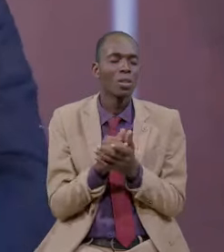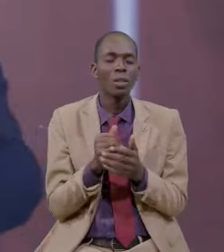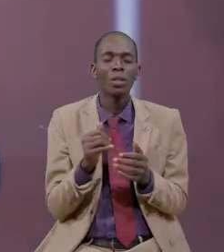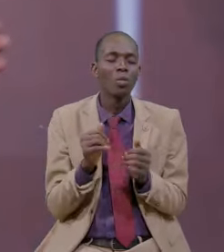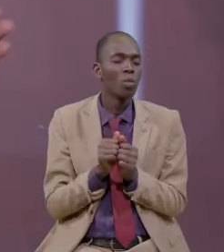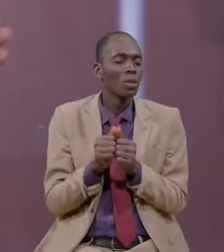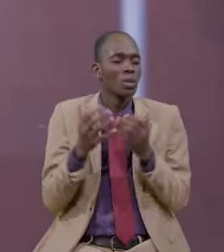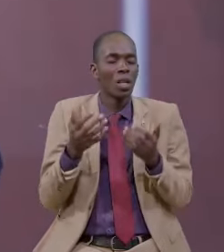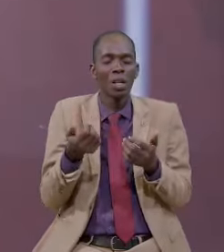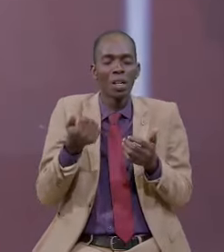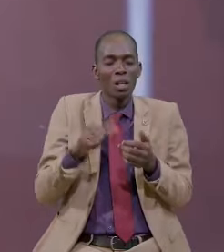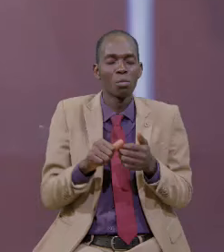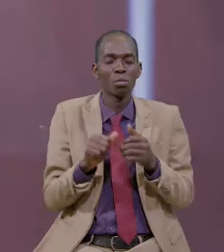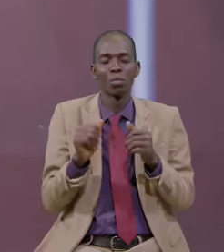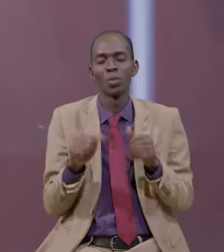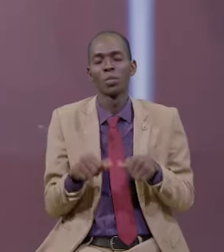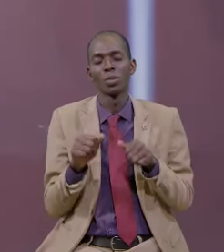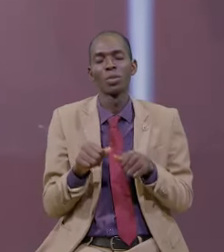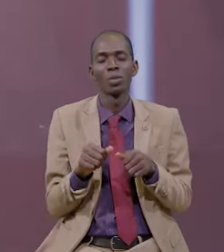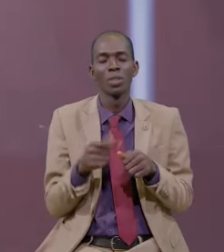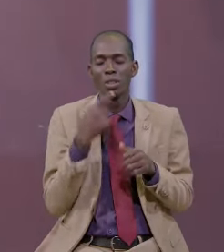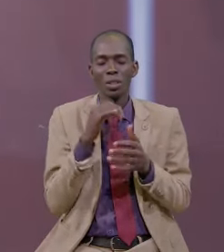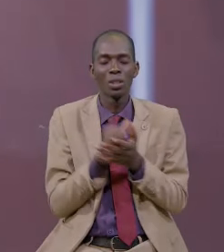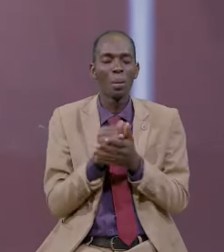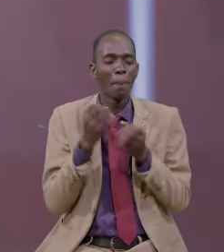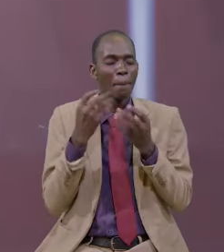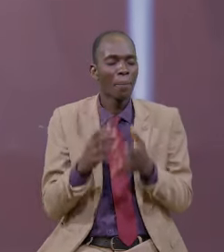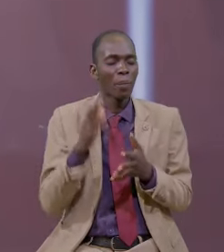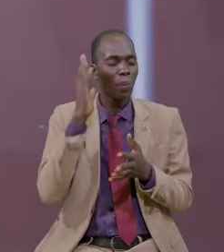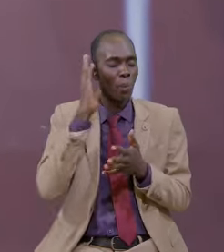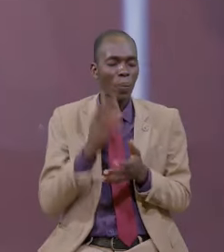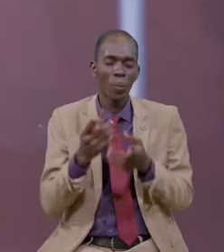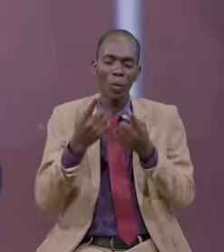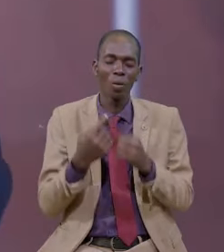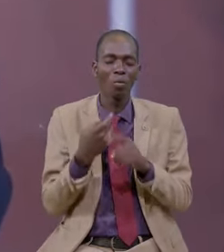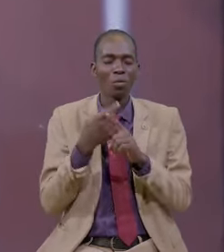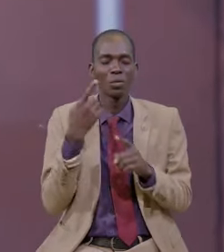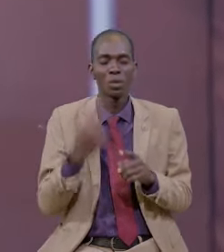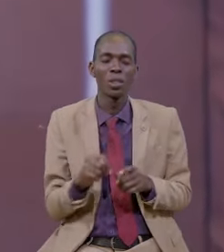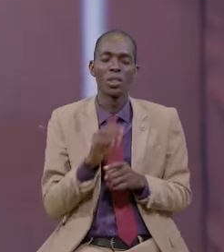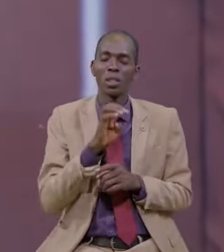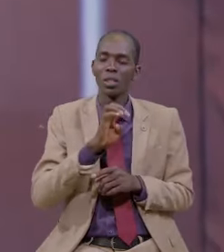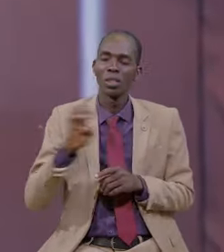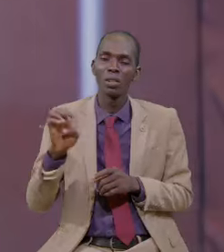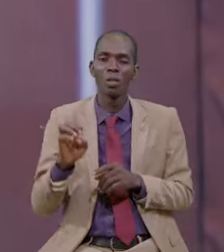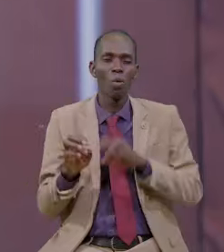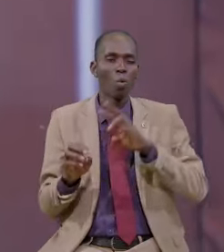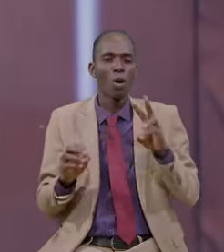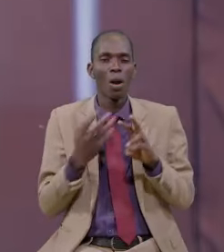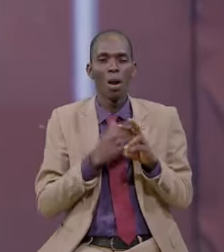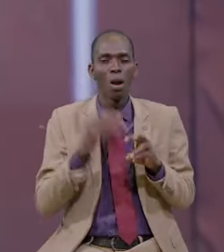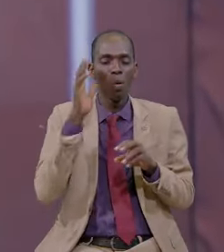contradiction, that many shall come from the east and west and shall sit down